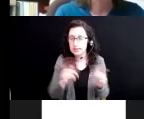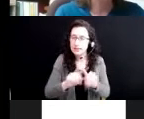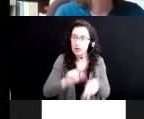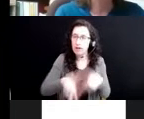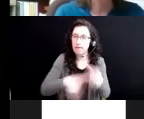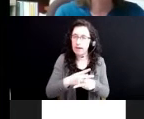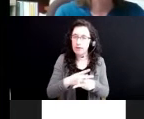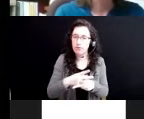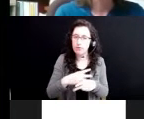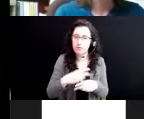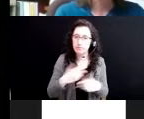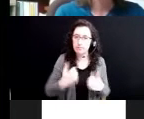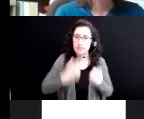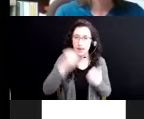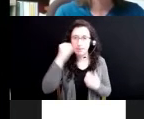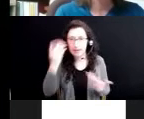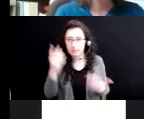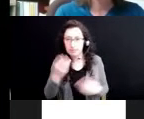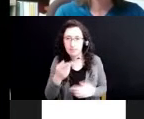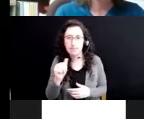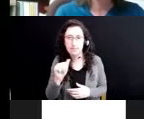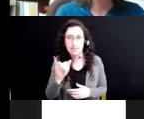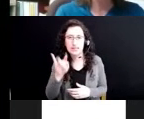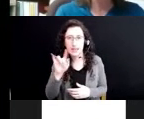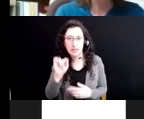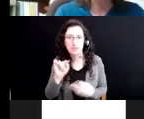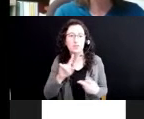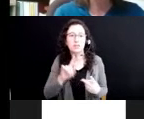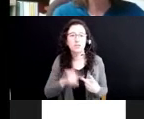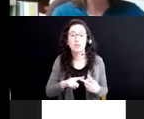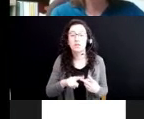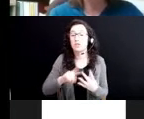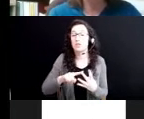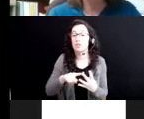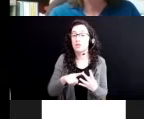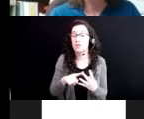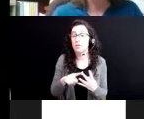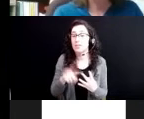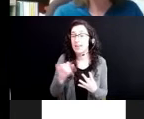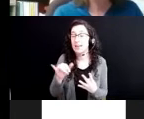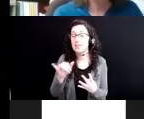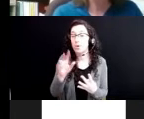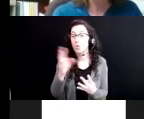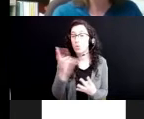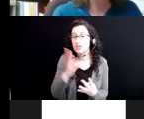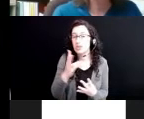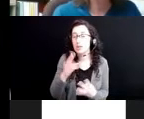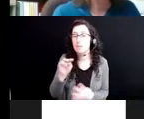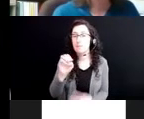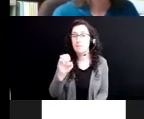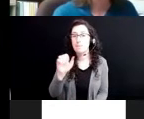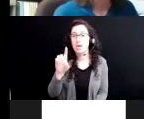life requisites. Whereas Western meadowlark, the singing bird, our state bird,